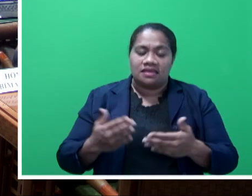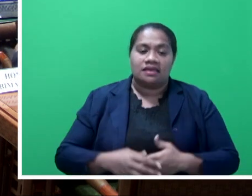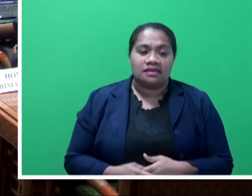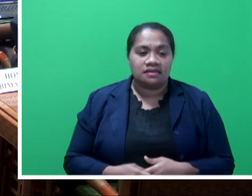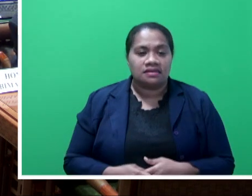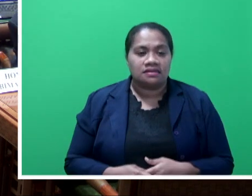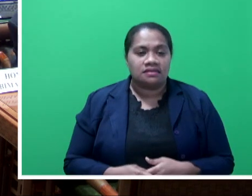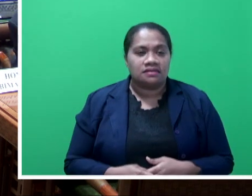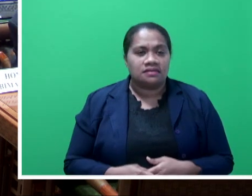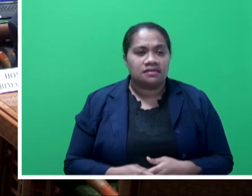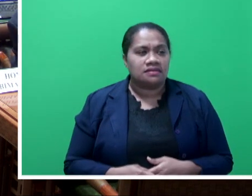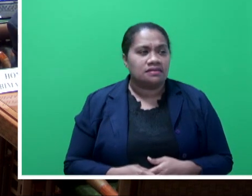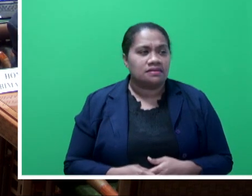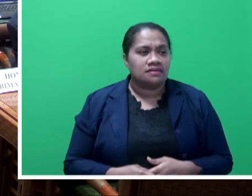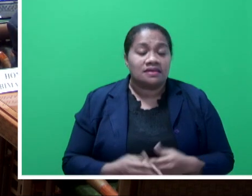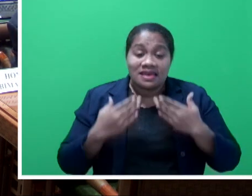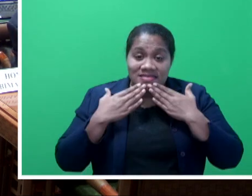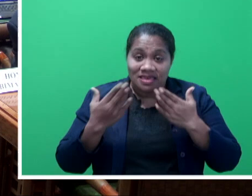Attorney-General and Minister for Economy,